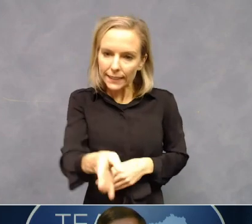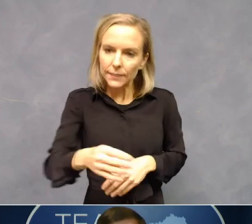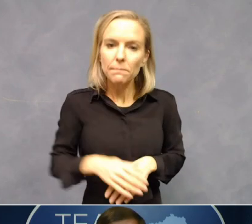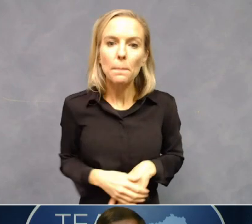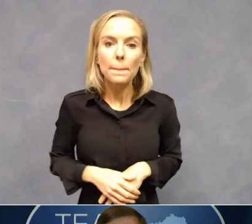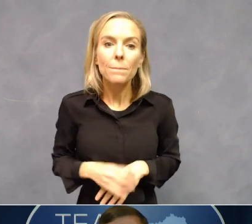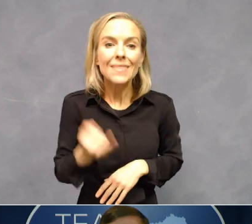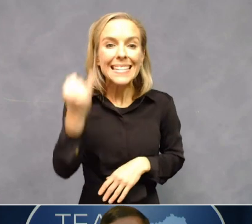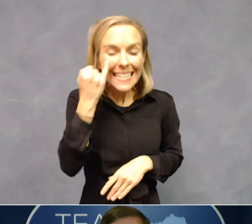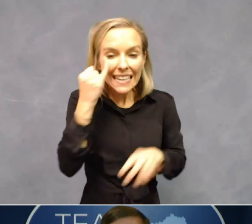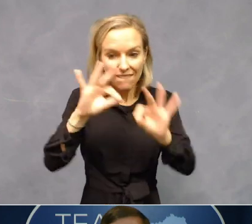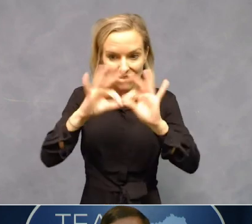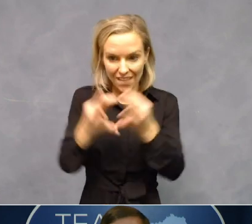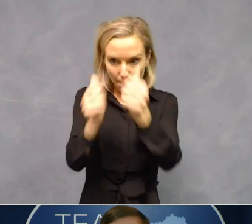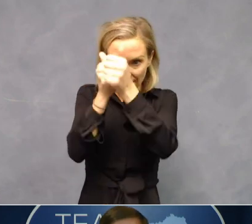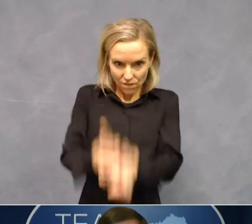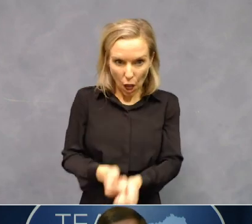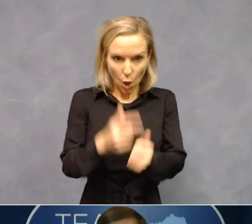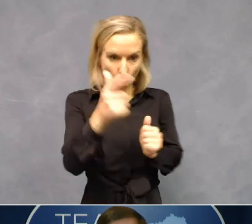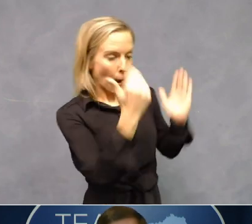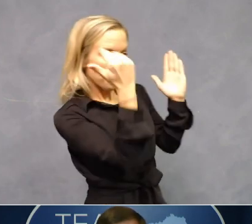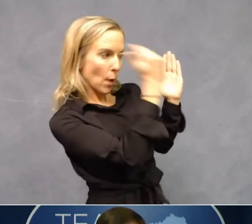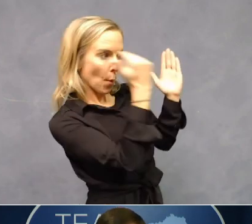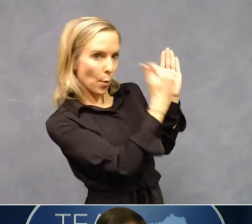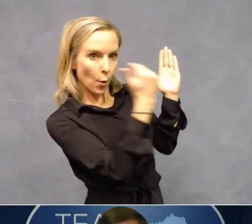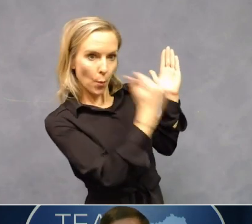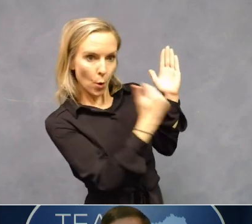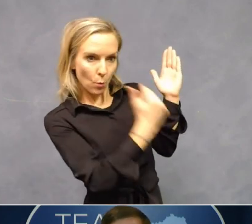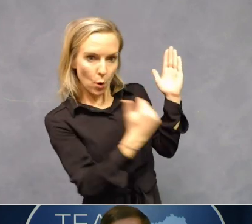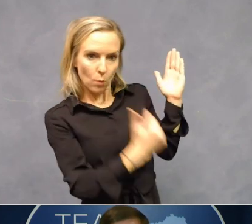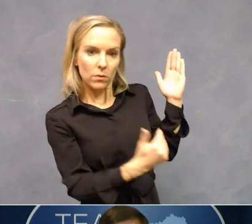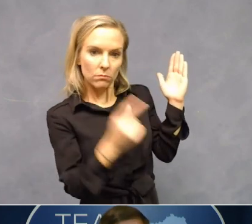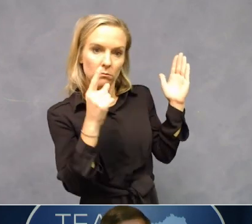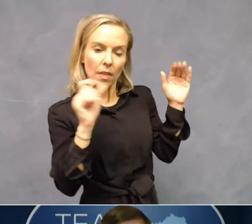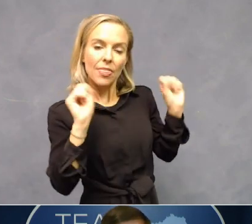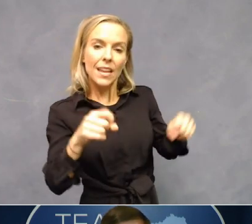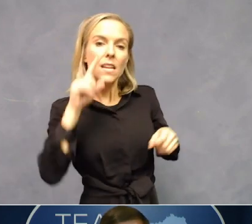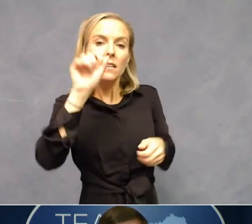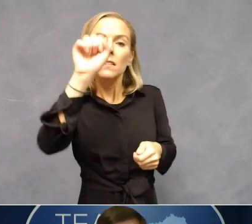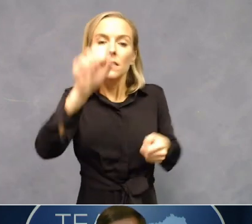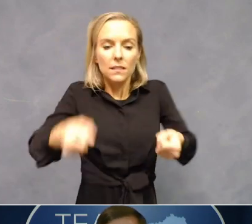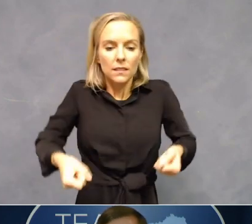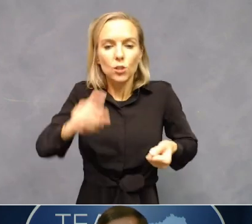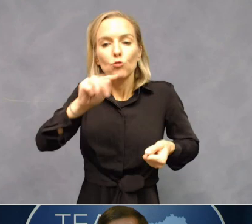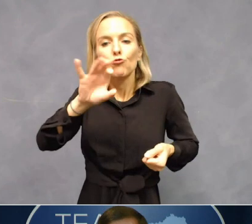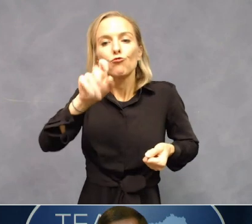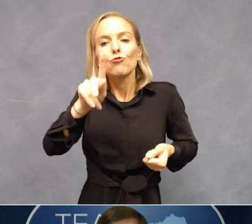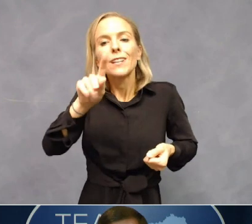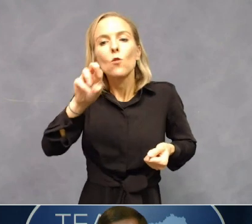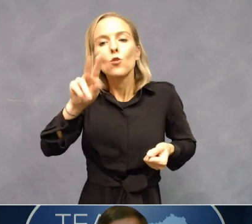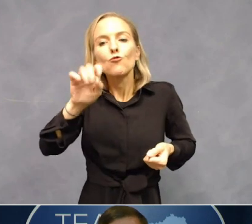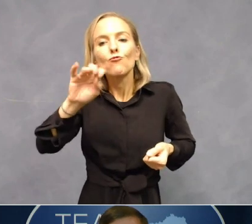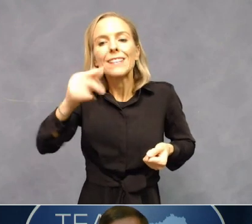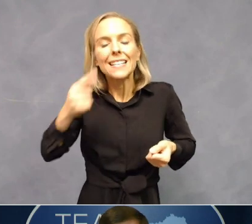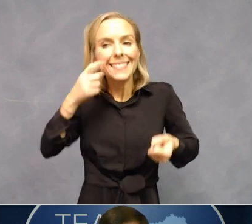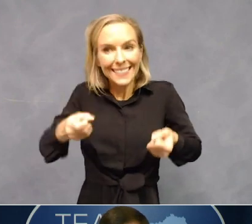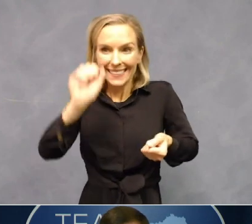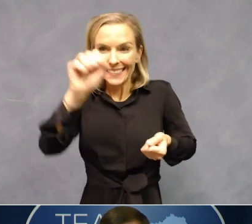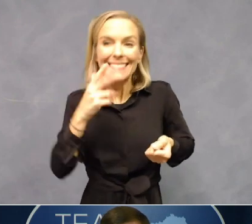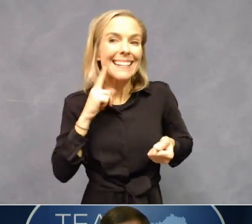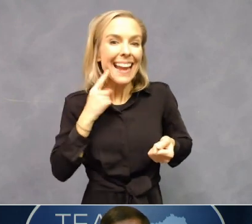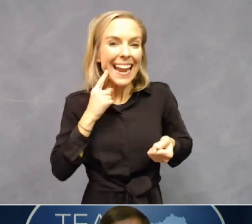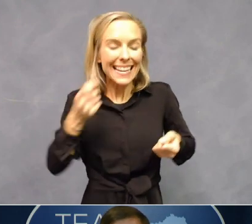families follow this guidance, we think that trick-or-treating can be safe. If you don't, it is